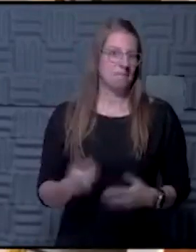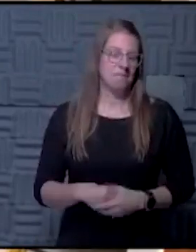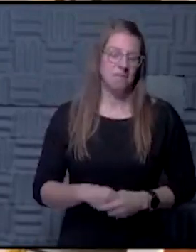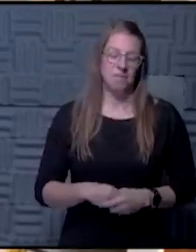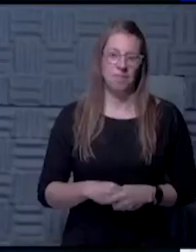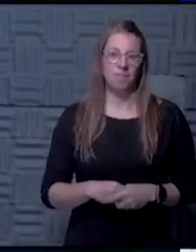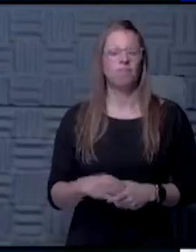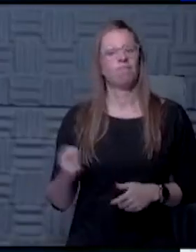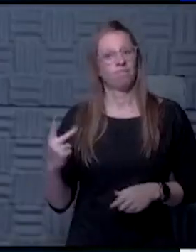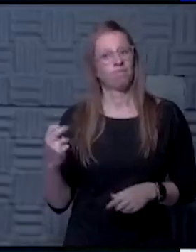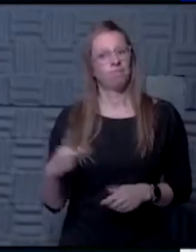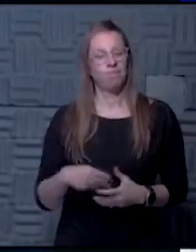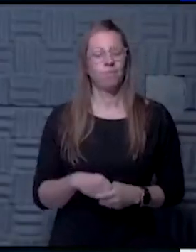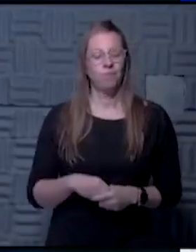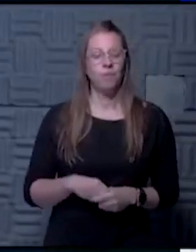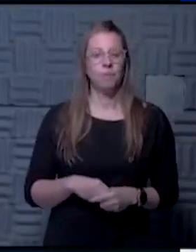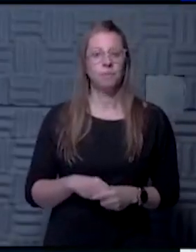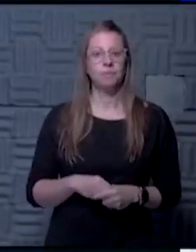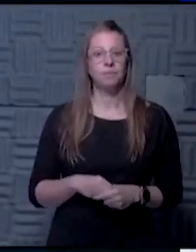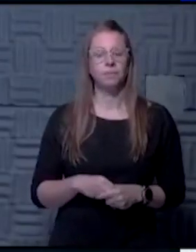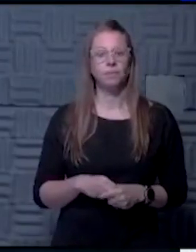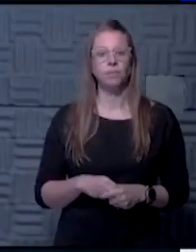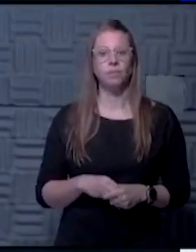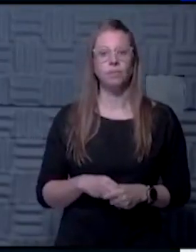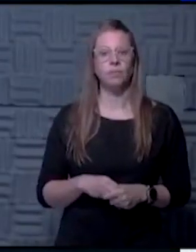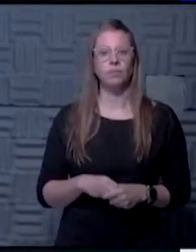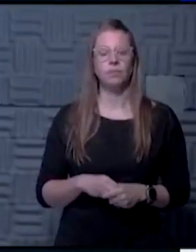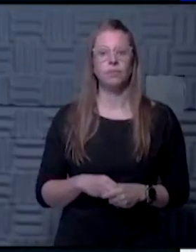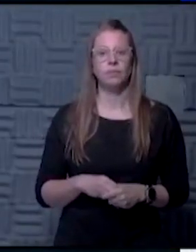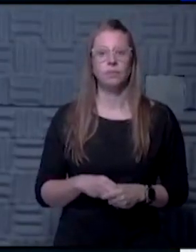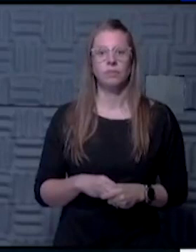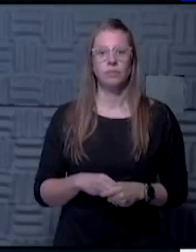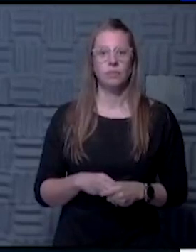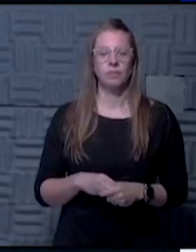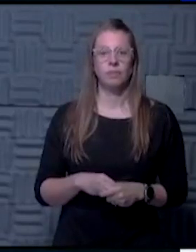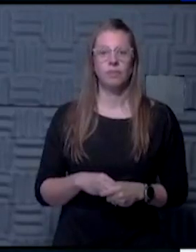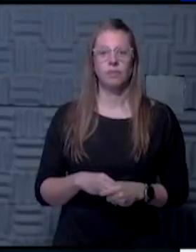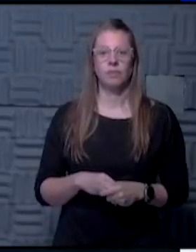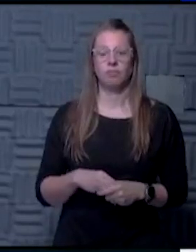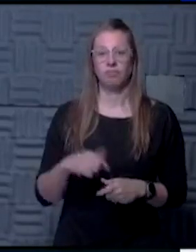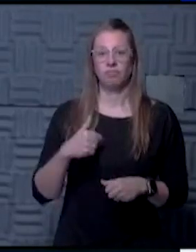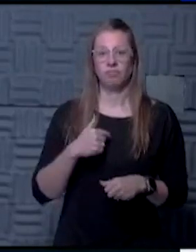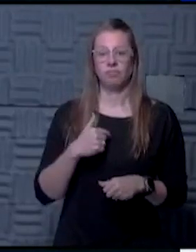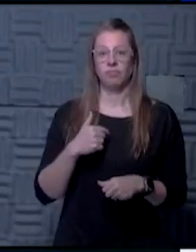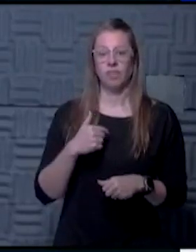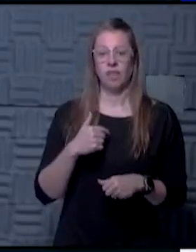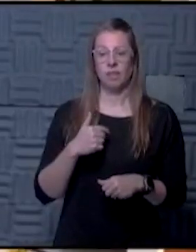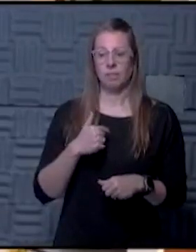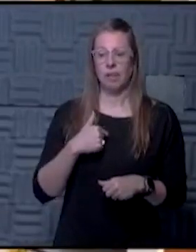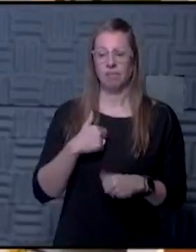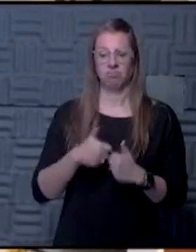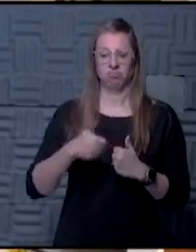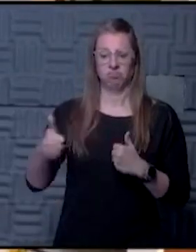Okay. I wasn't one that went anywhere other than pretty much back and forth to work.